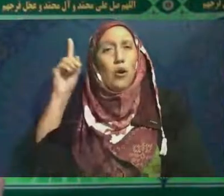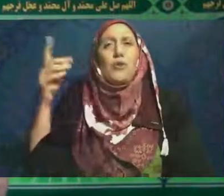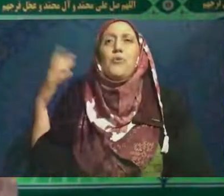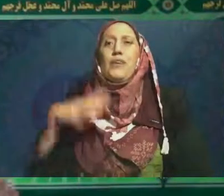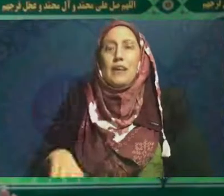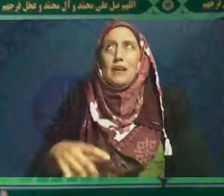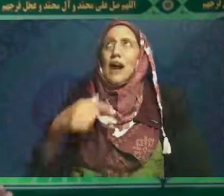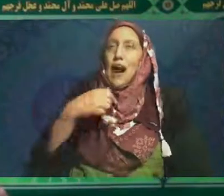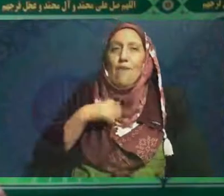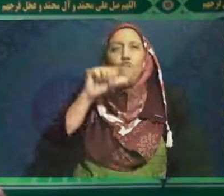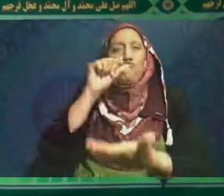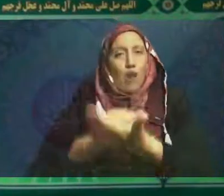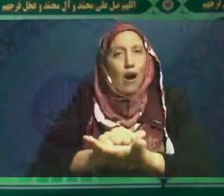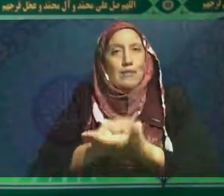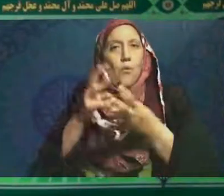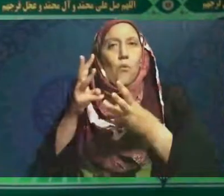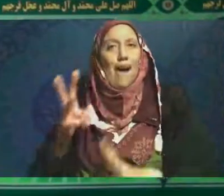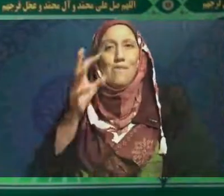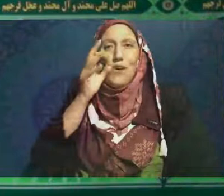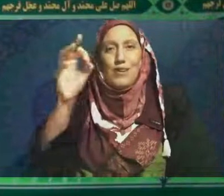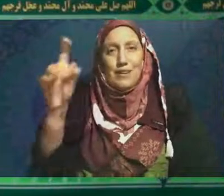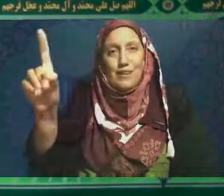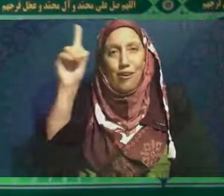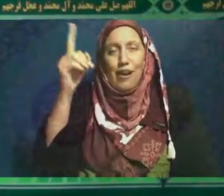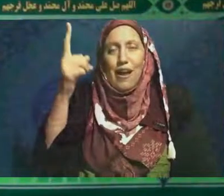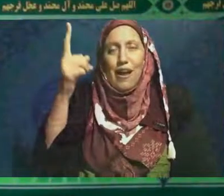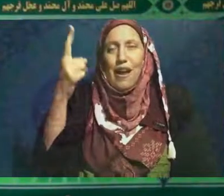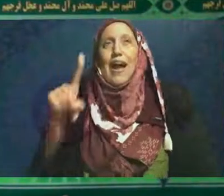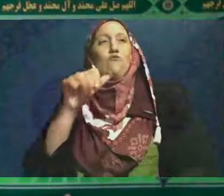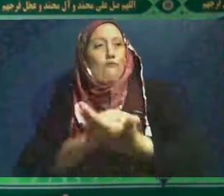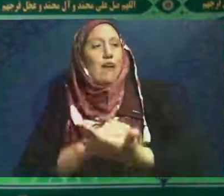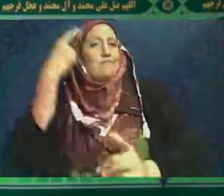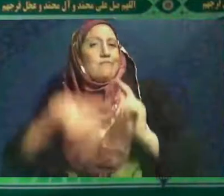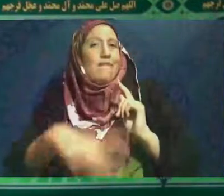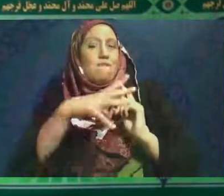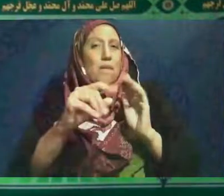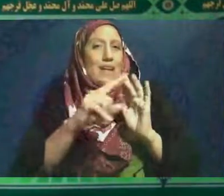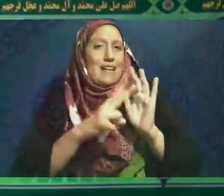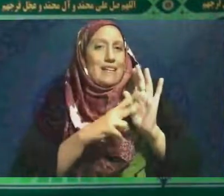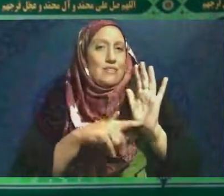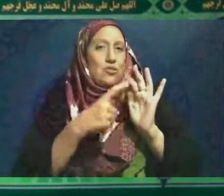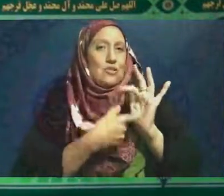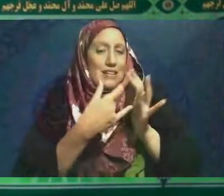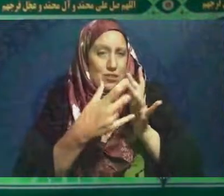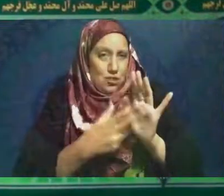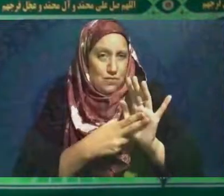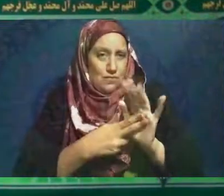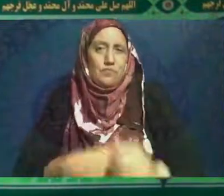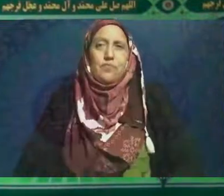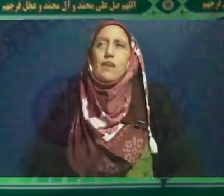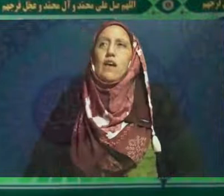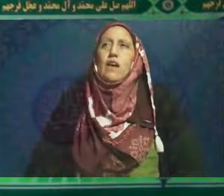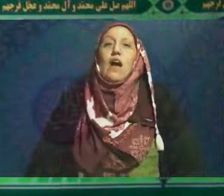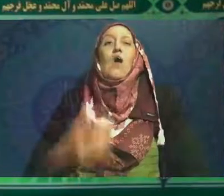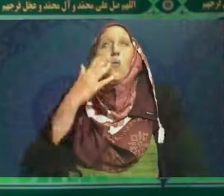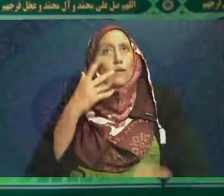In the hereafter, the main place of intercession is on the great day of judgment. And the Holy Prophet's status will be known